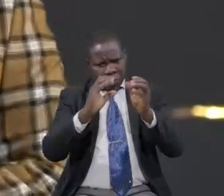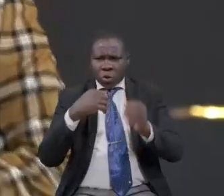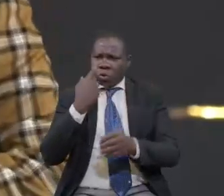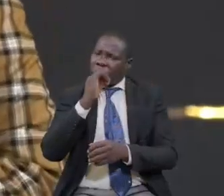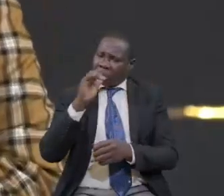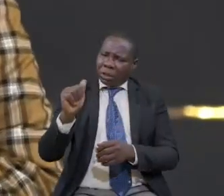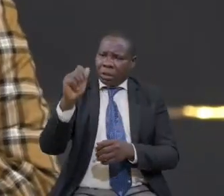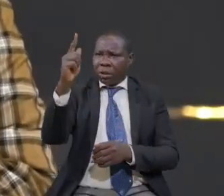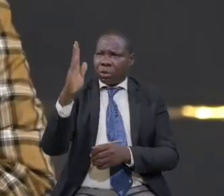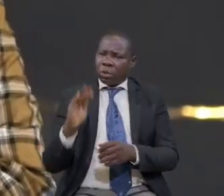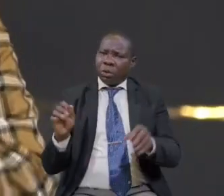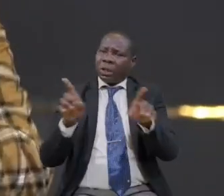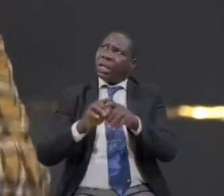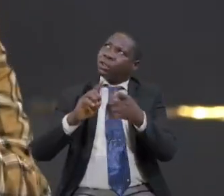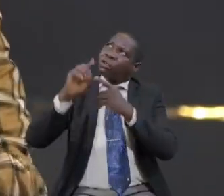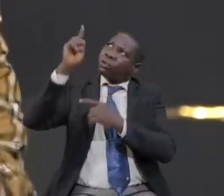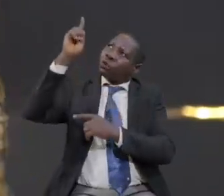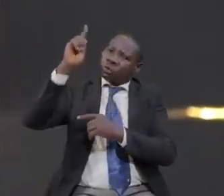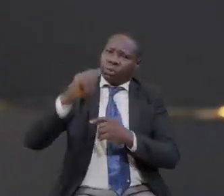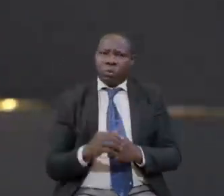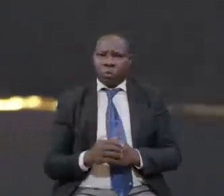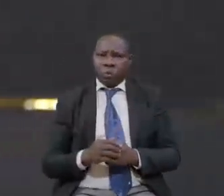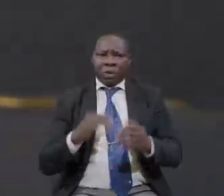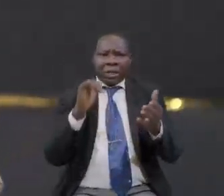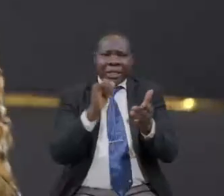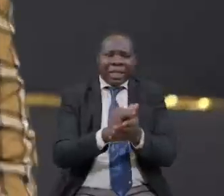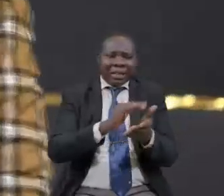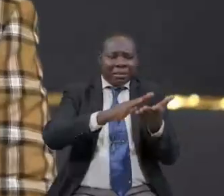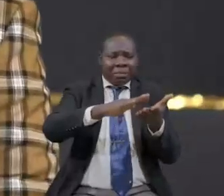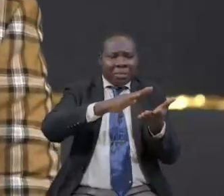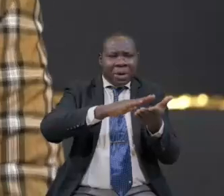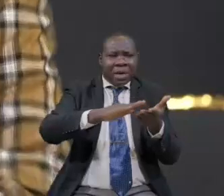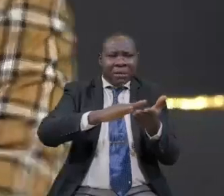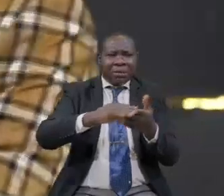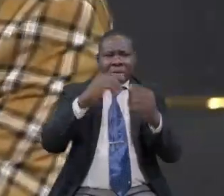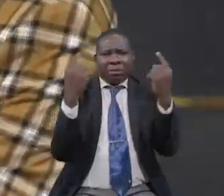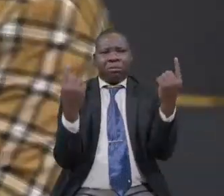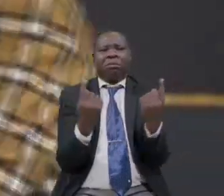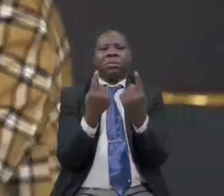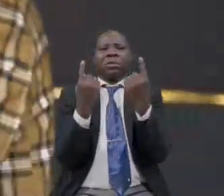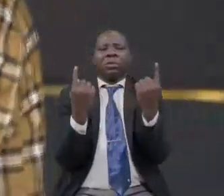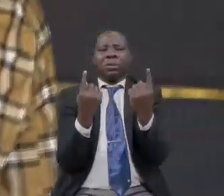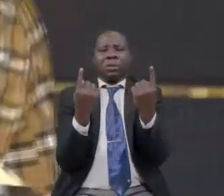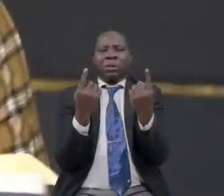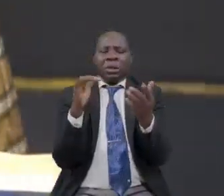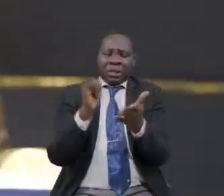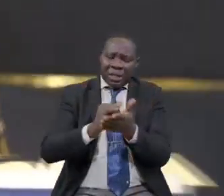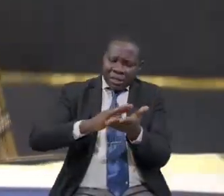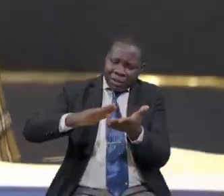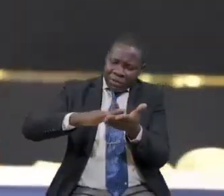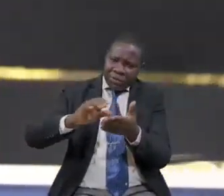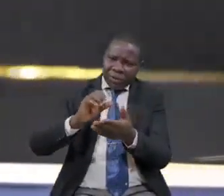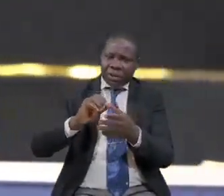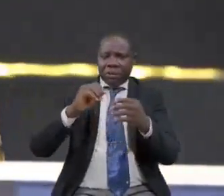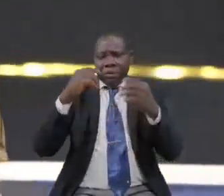like unto thee? That pardoneth iniquity, that forgives transgression,